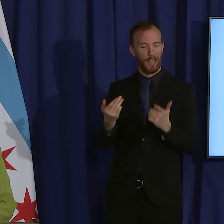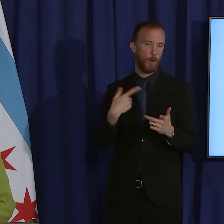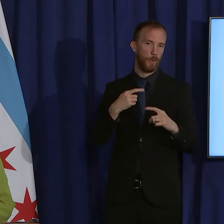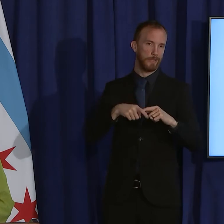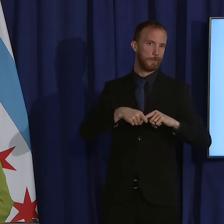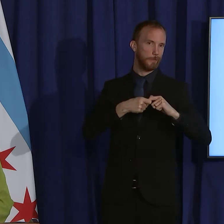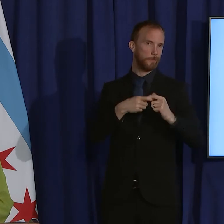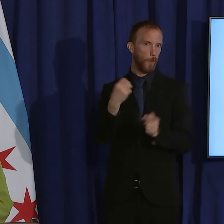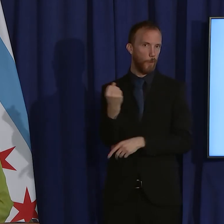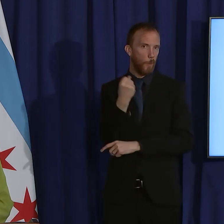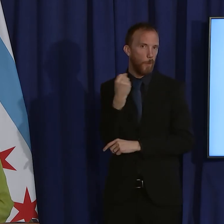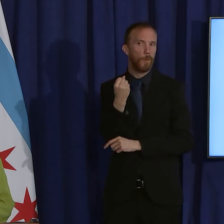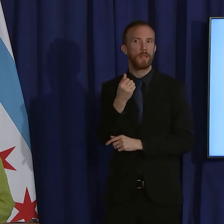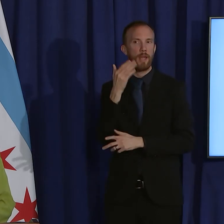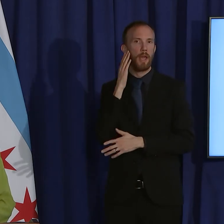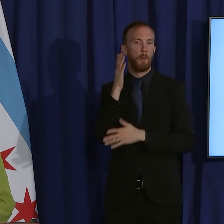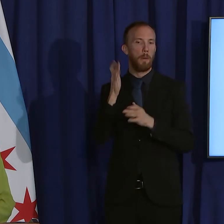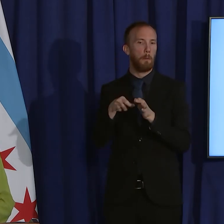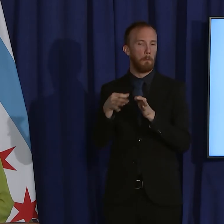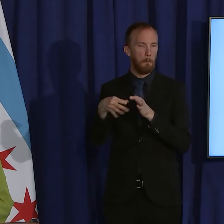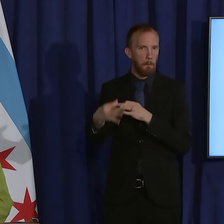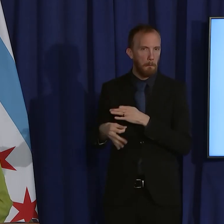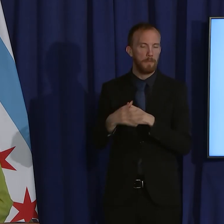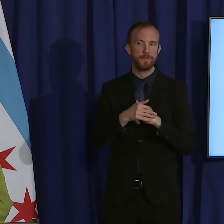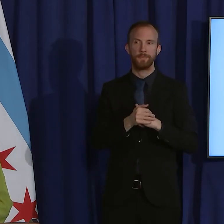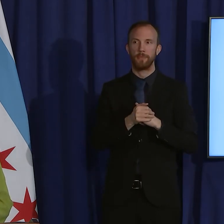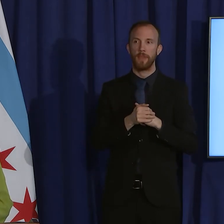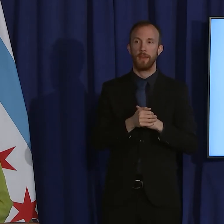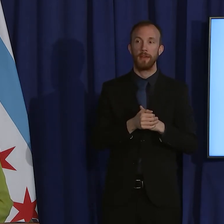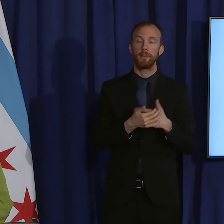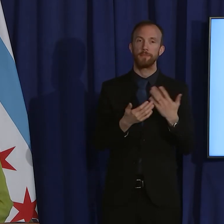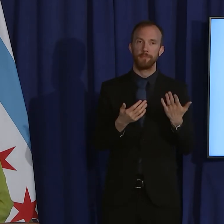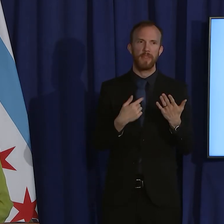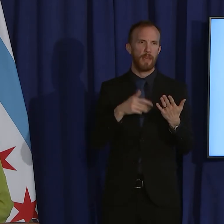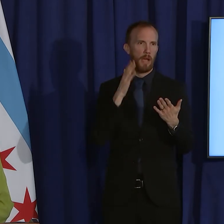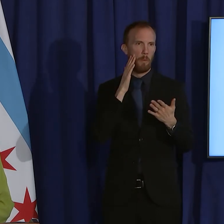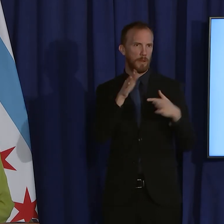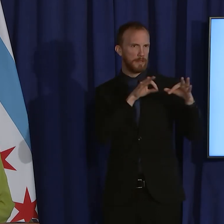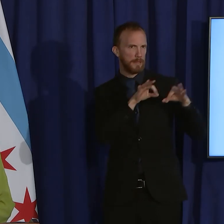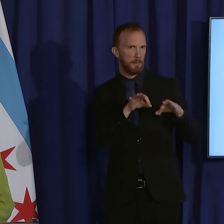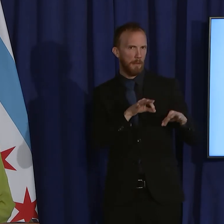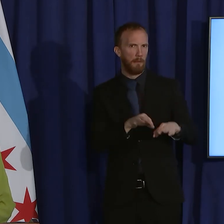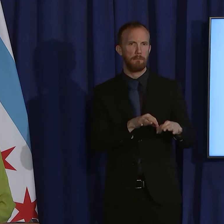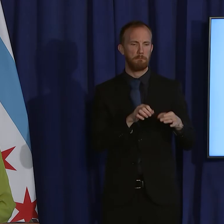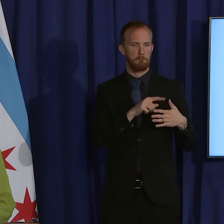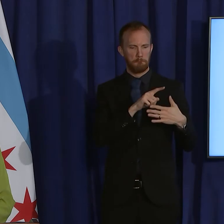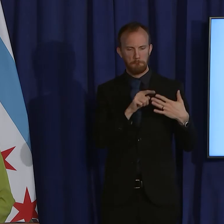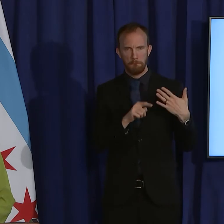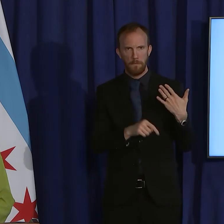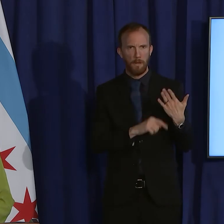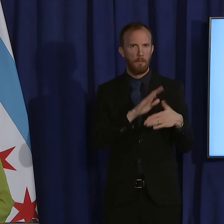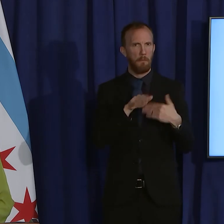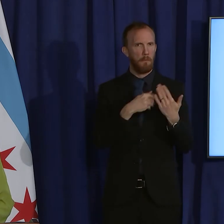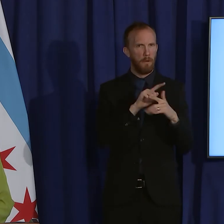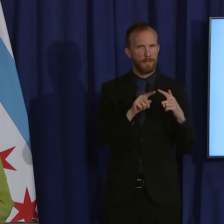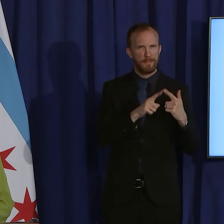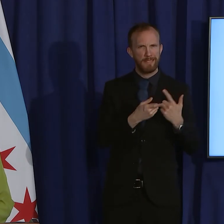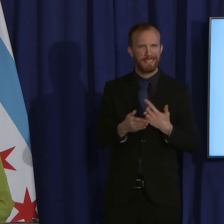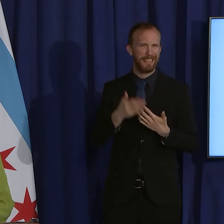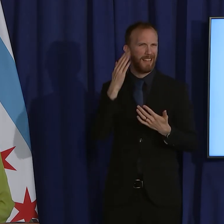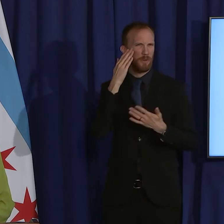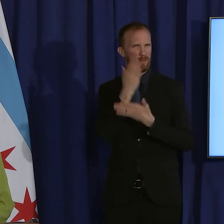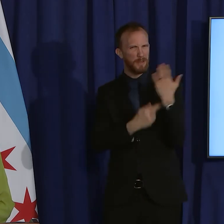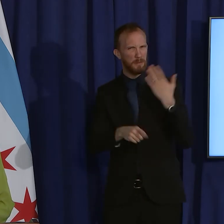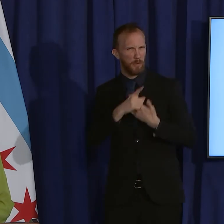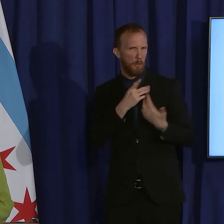being rescheduled. And I'm going to talk through, actually at an individual level, what each of those were, because I know people who probably had appointments for Johnson